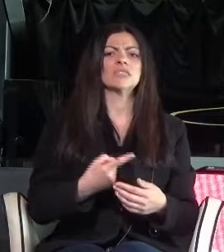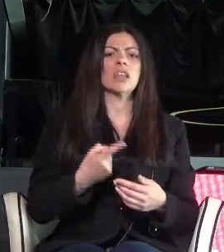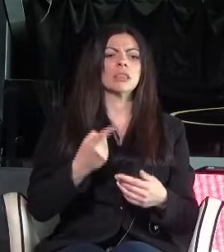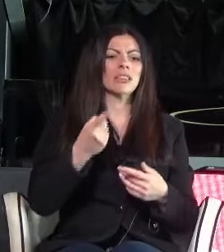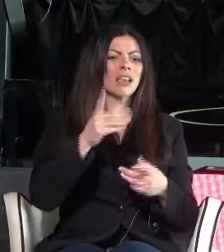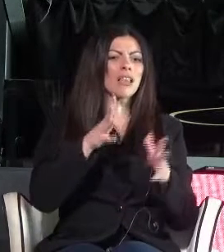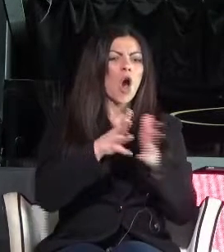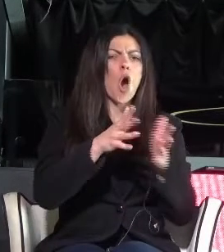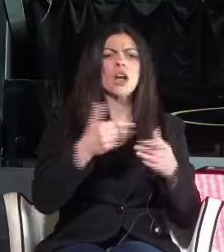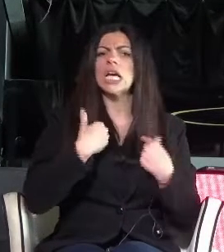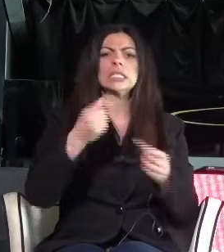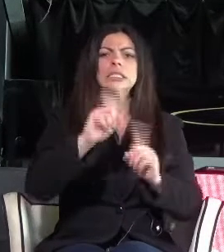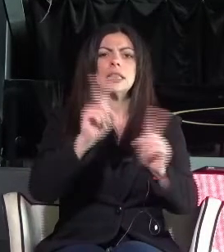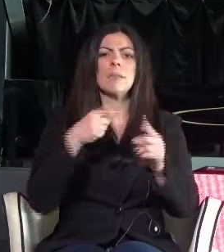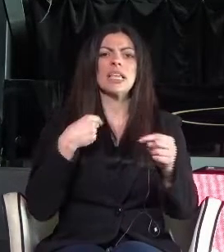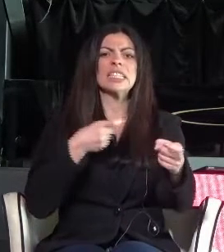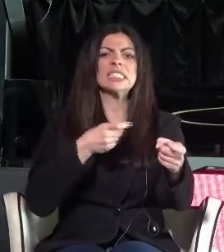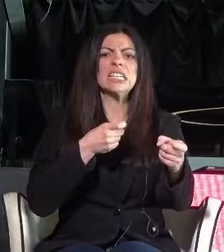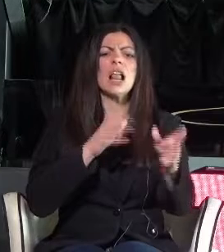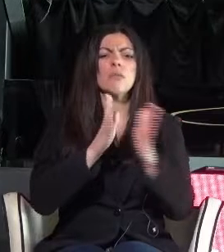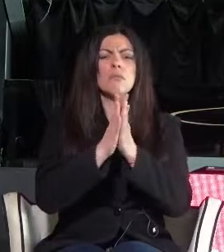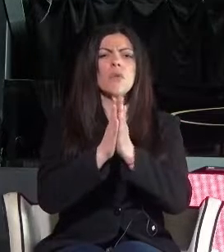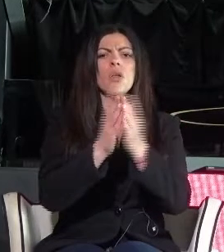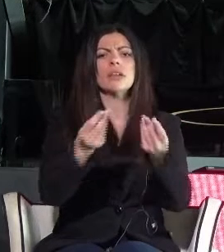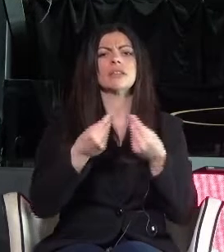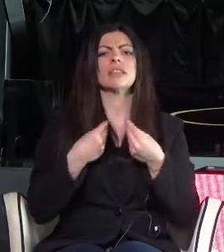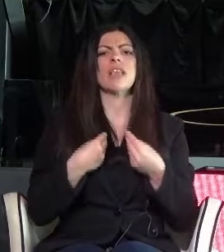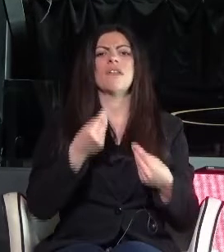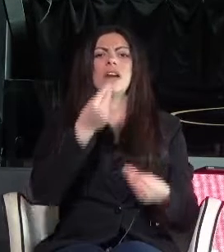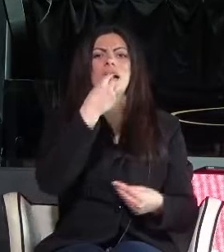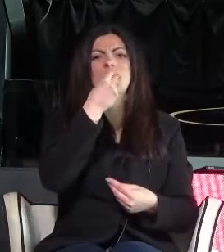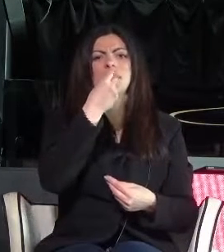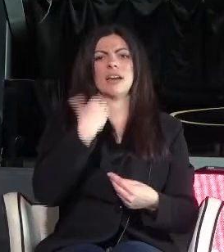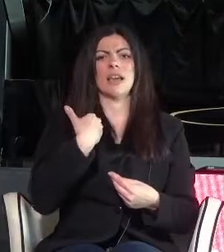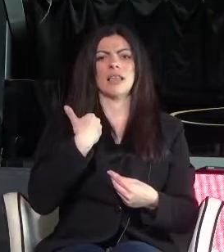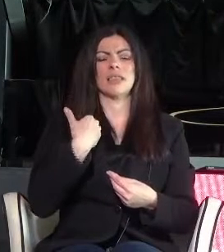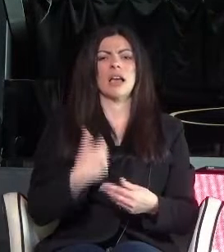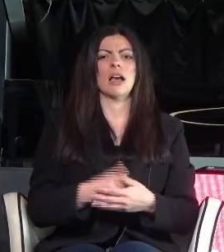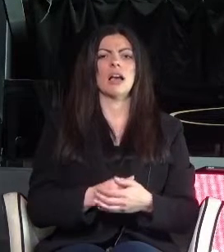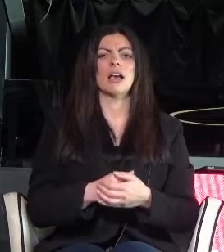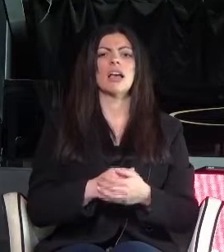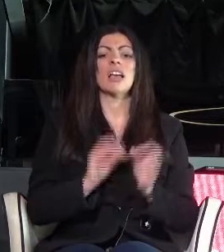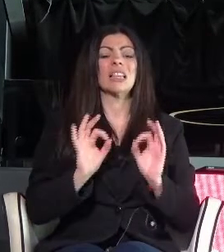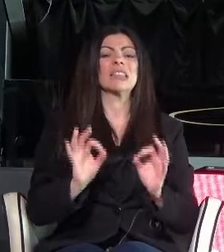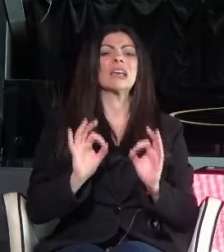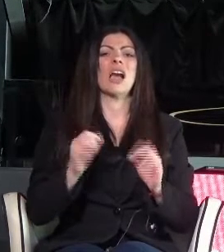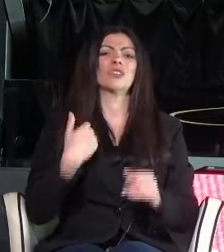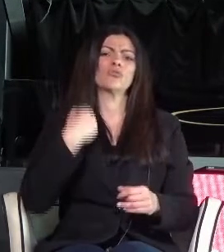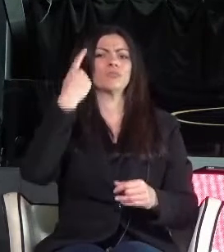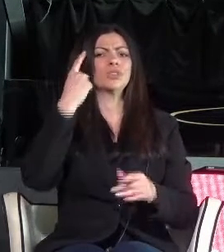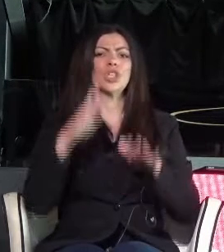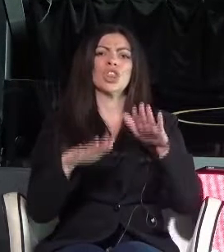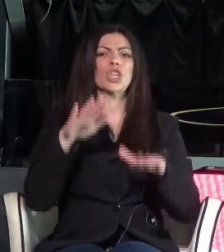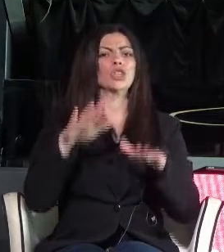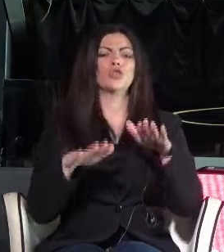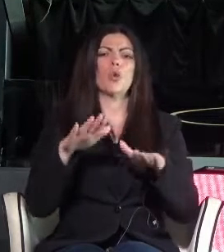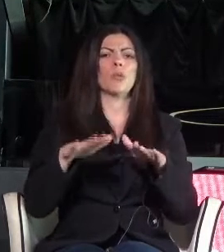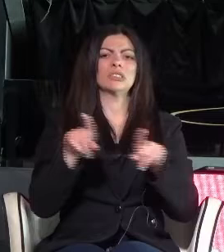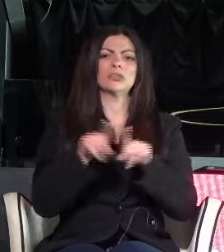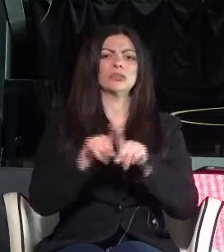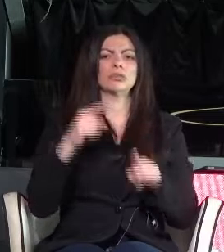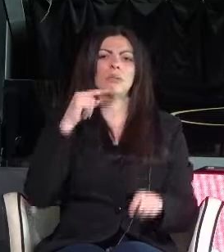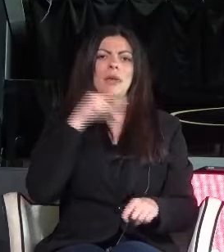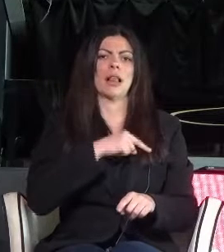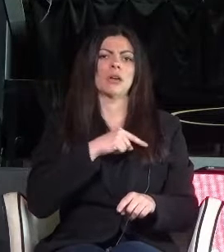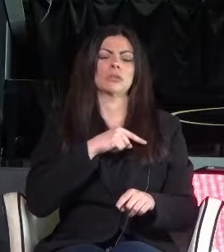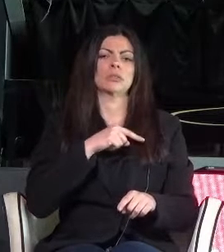So, and it seems to me that it will be the case with Belarus. I don't think that Belarusian soldiers will fight against Ukrainians.